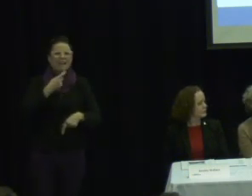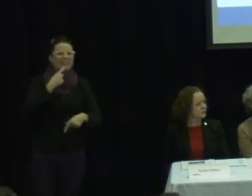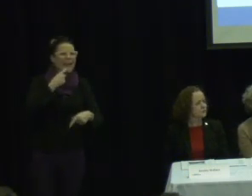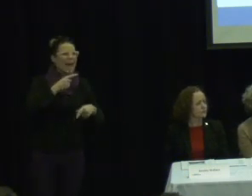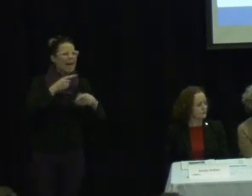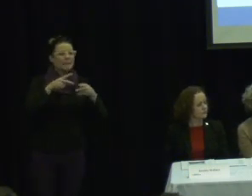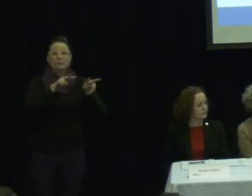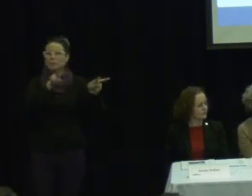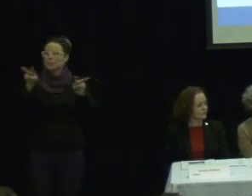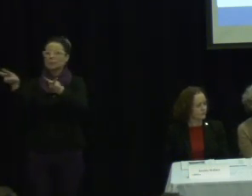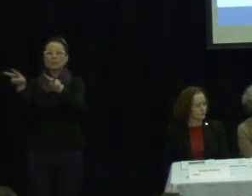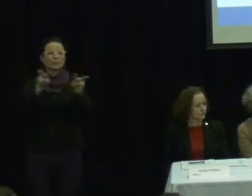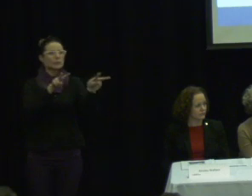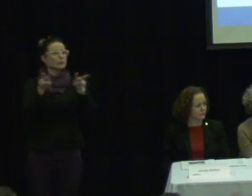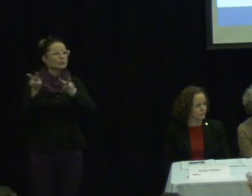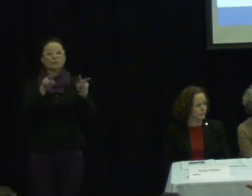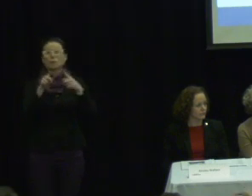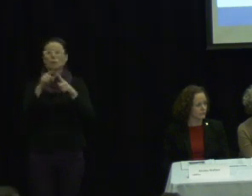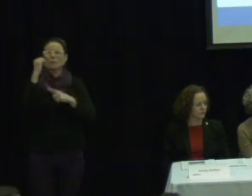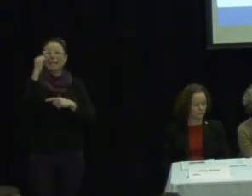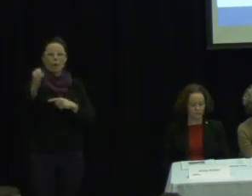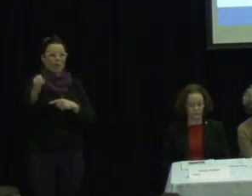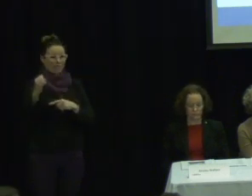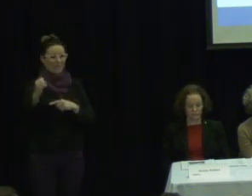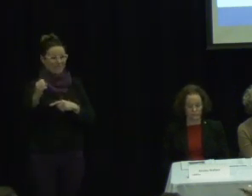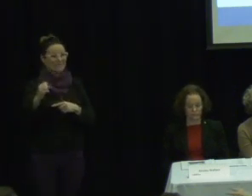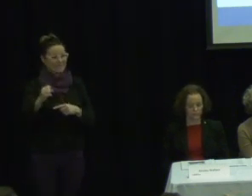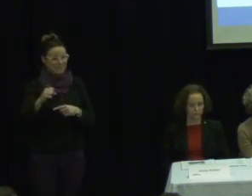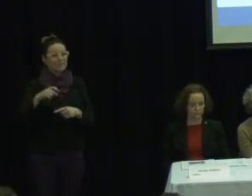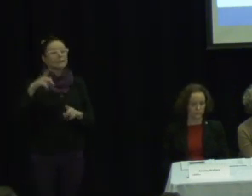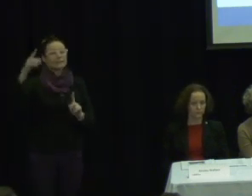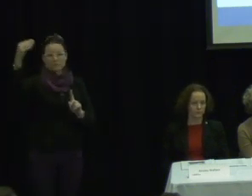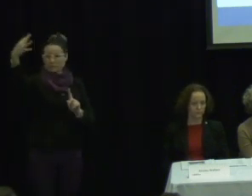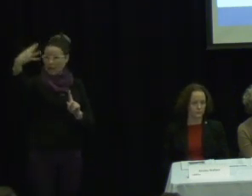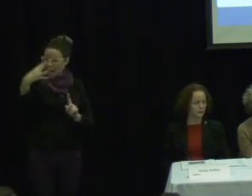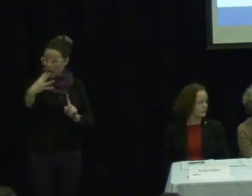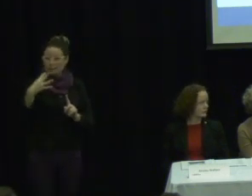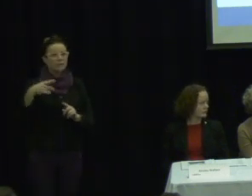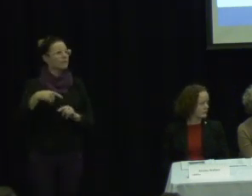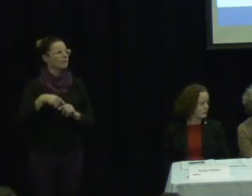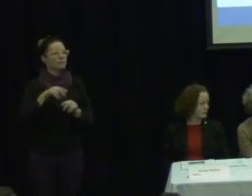The idea, again, is to make it a place where you want to hang out. We're going to have the MPG